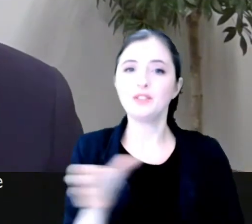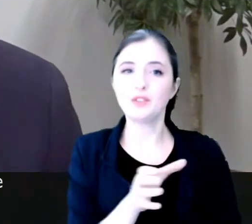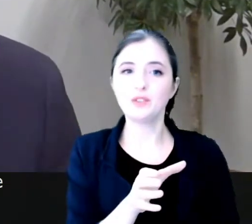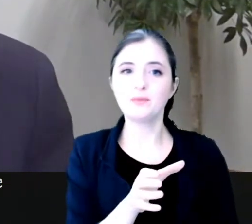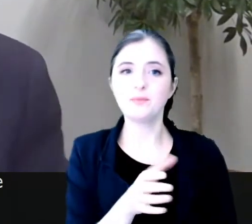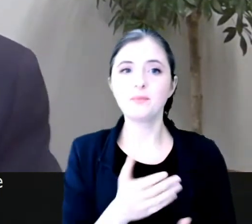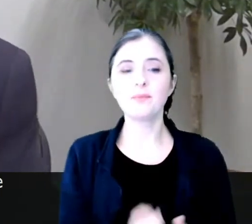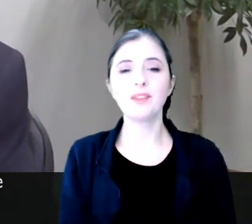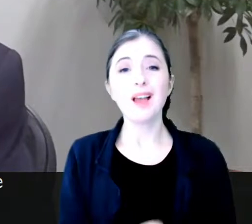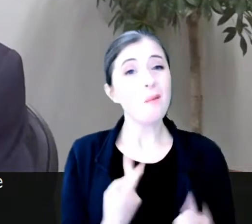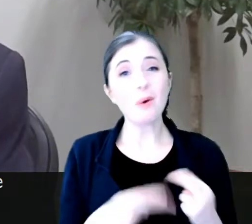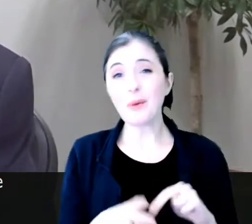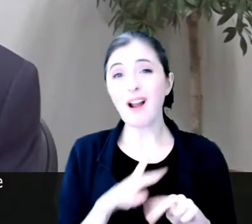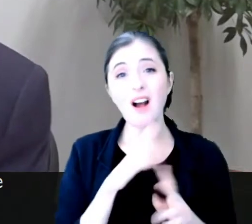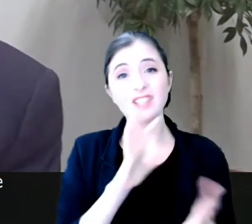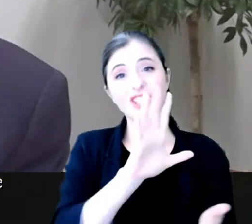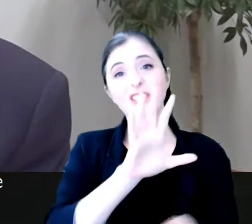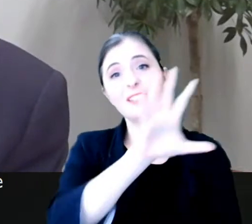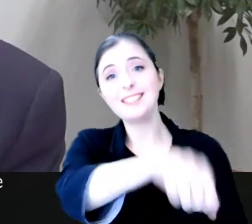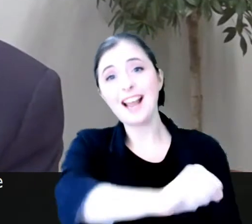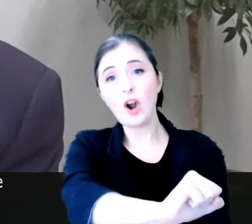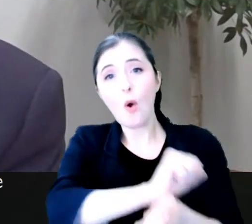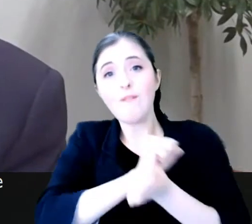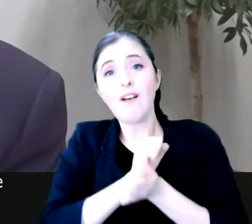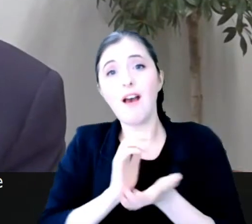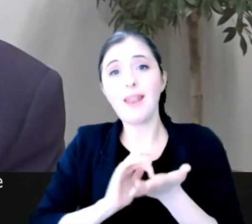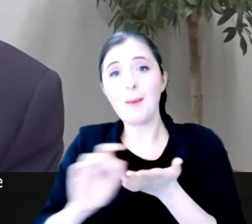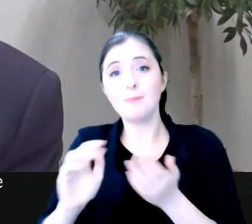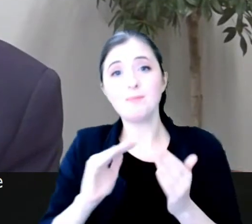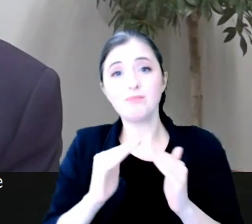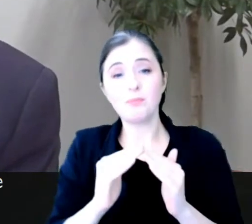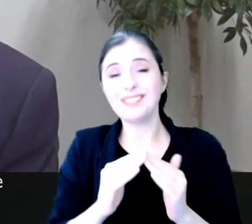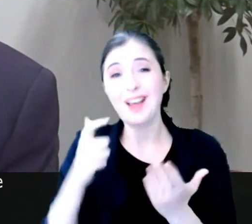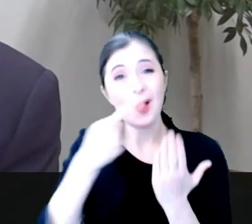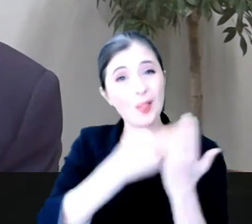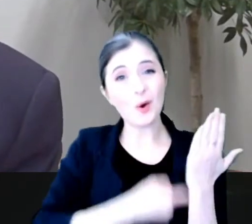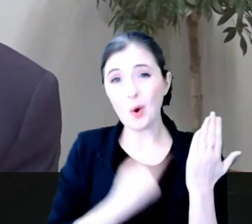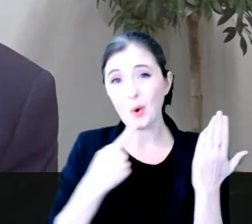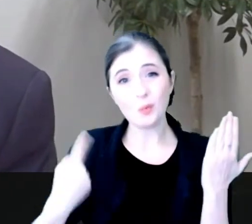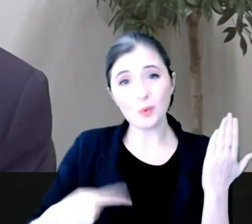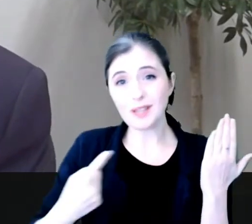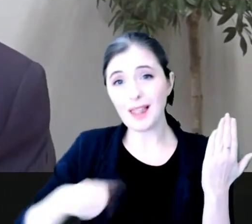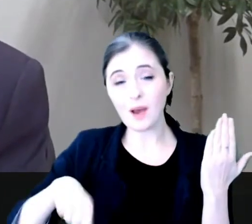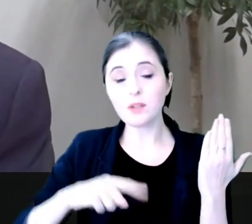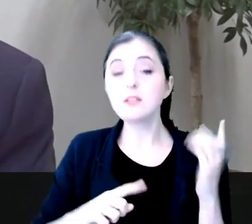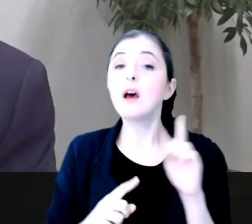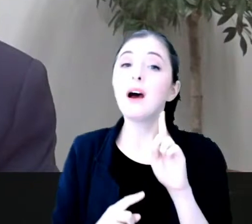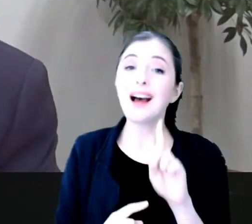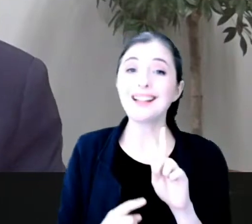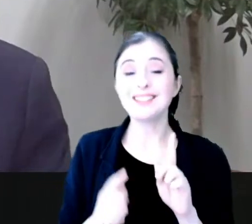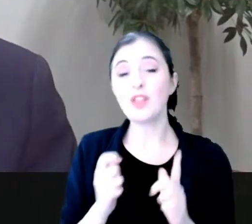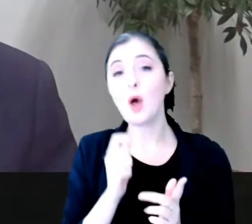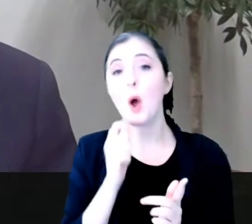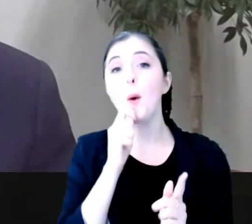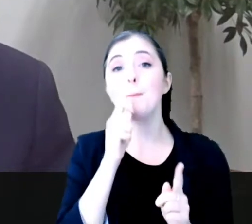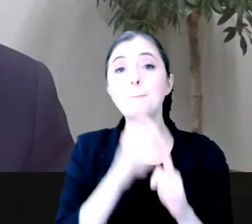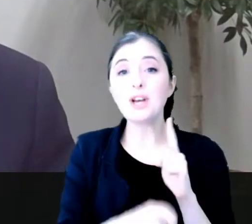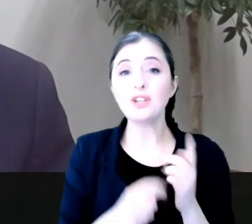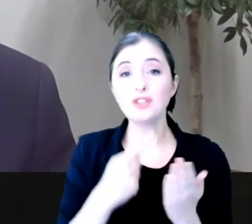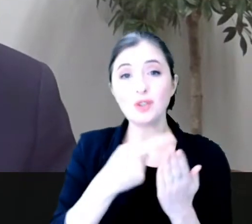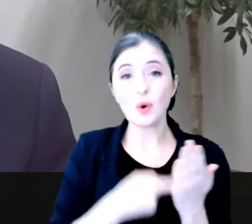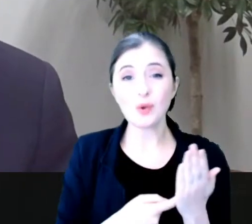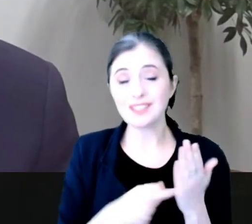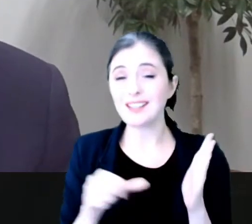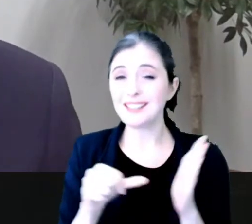do so. And the councils, in their defence, the compulsory purchase orders are very, very difficult. But the councils have been lobbying the government, and